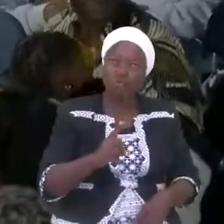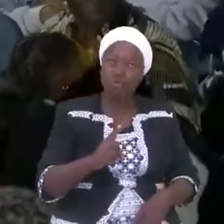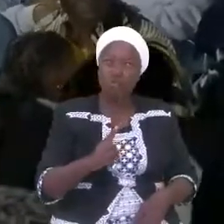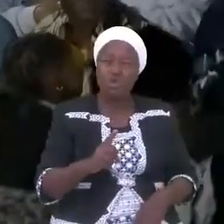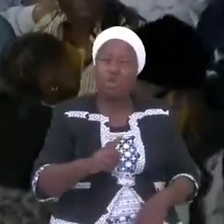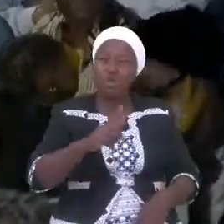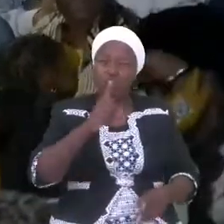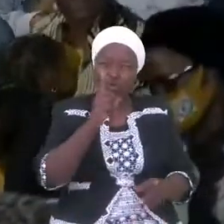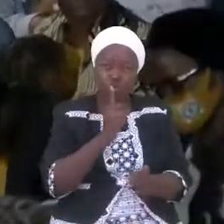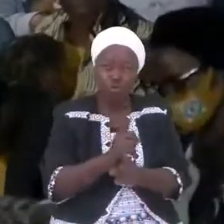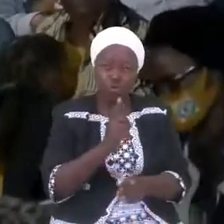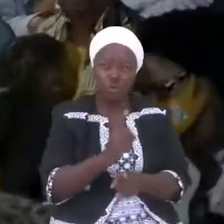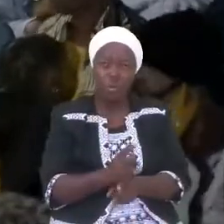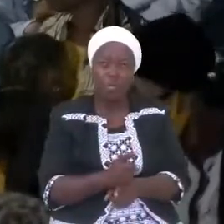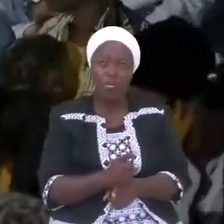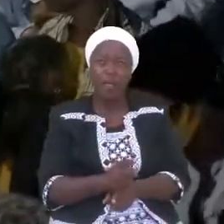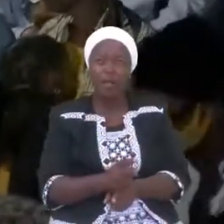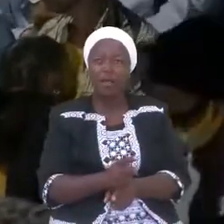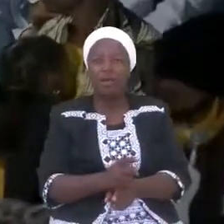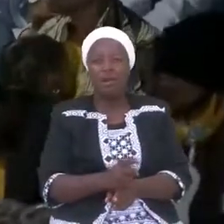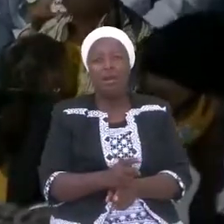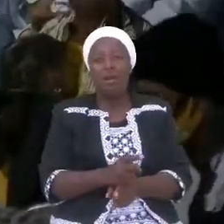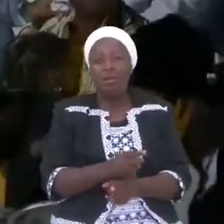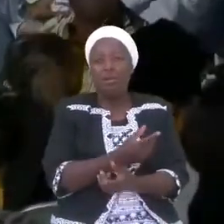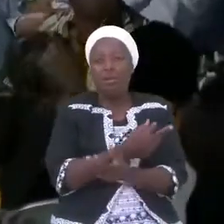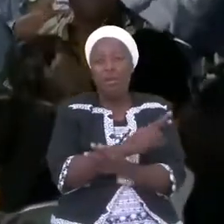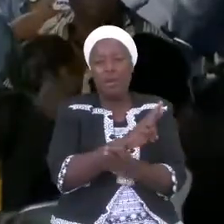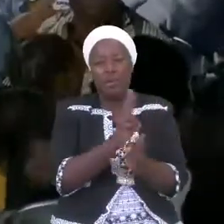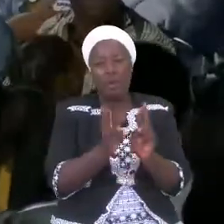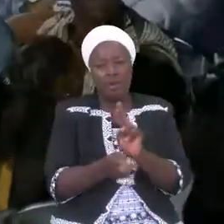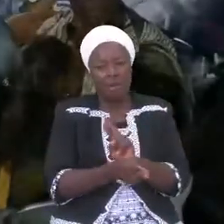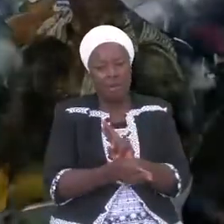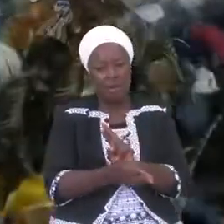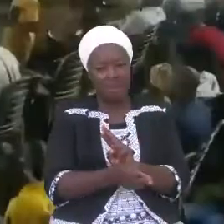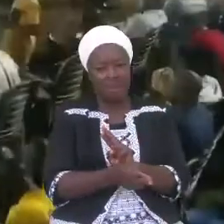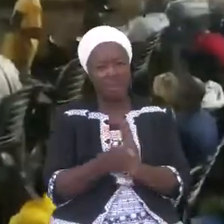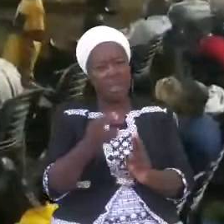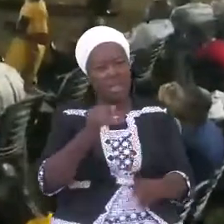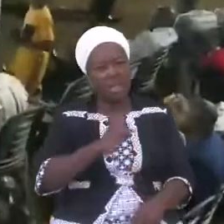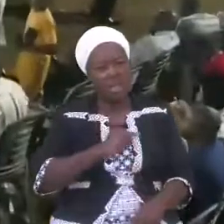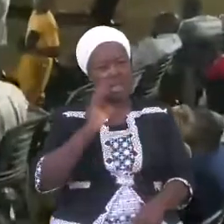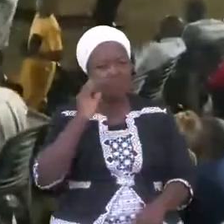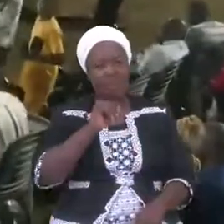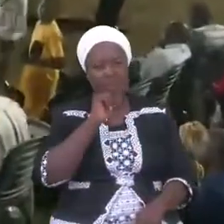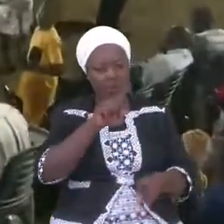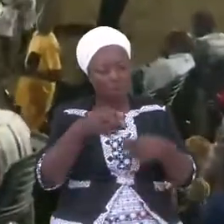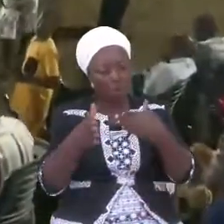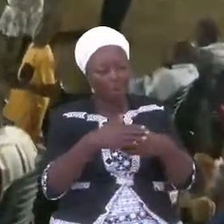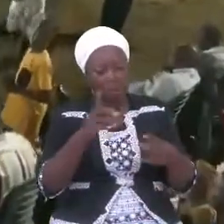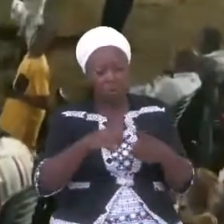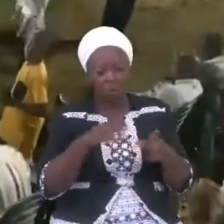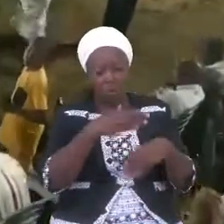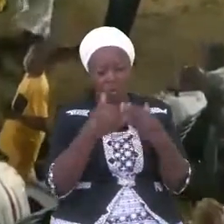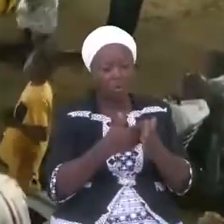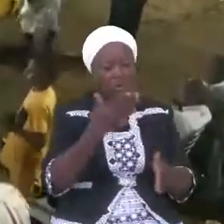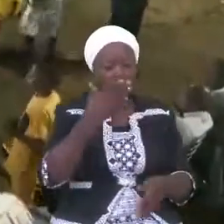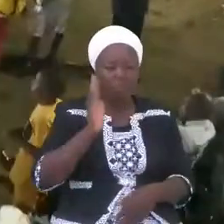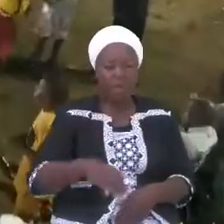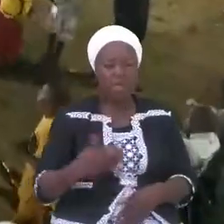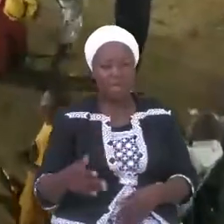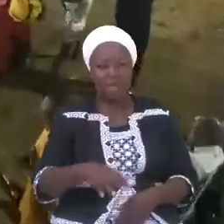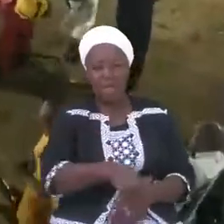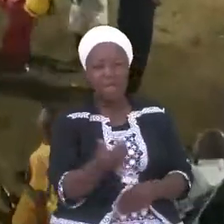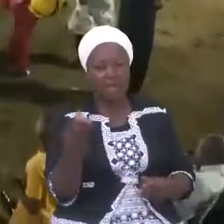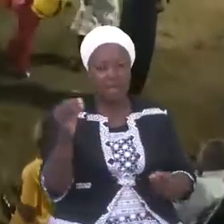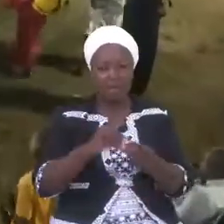proper repentance. And I will not go back to those evil things anymore. By your grace, by your power,